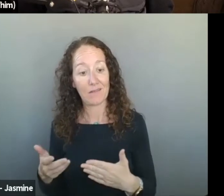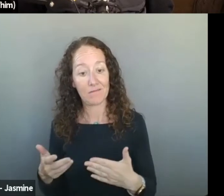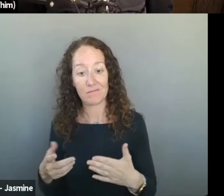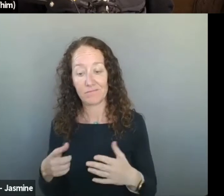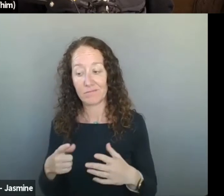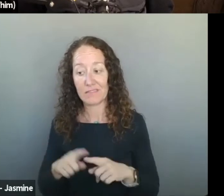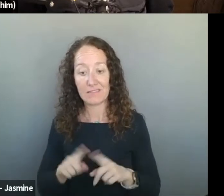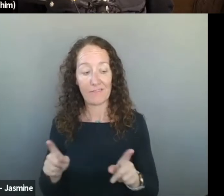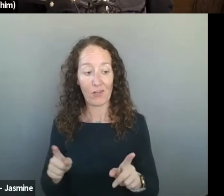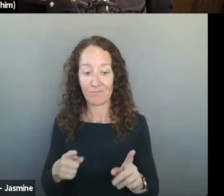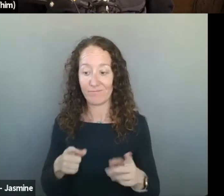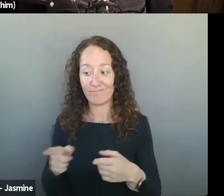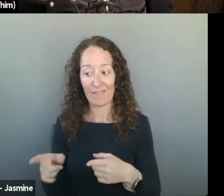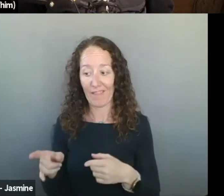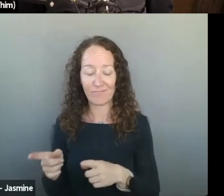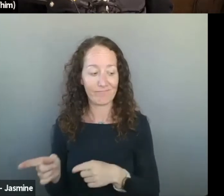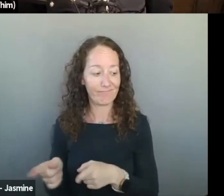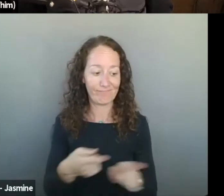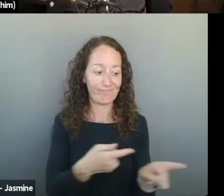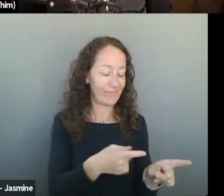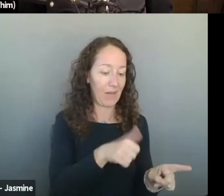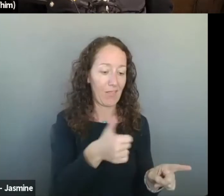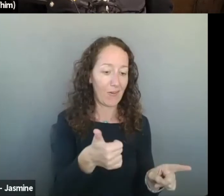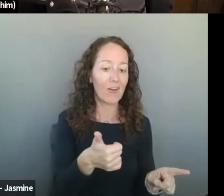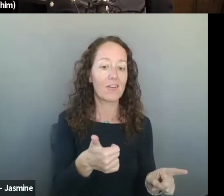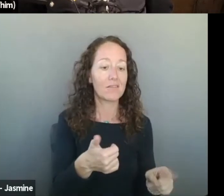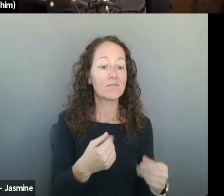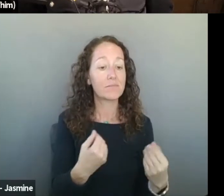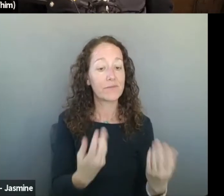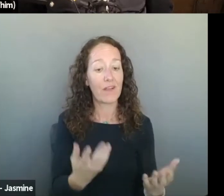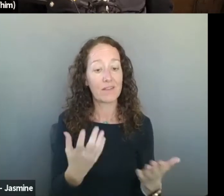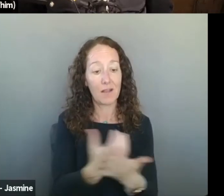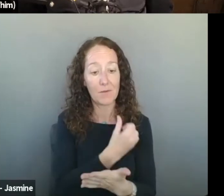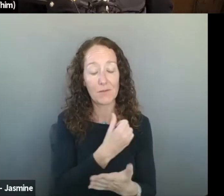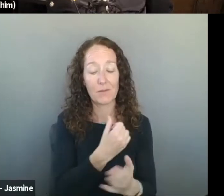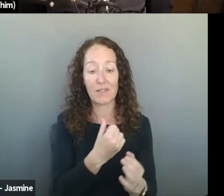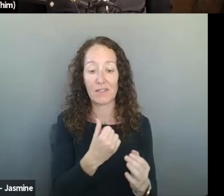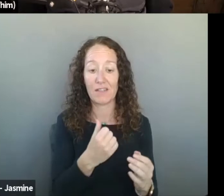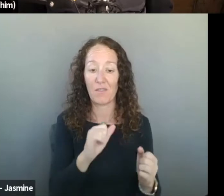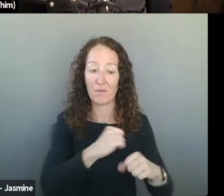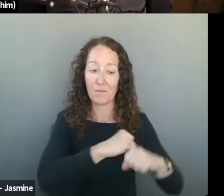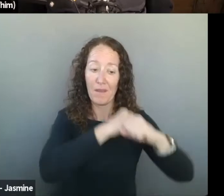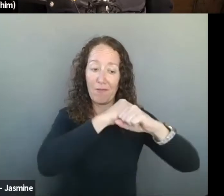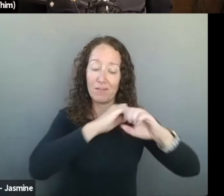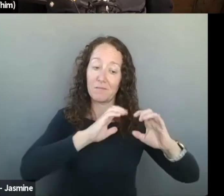opportunity to further break down barriers and to create more